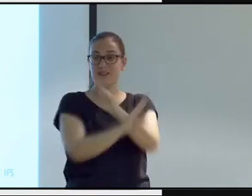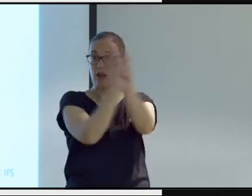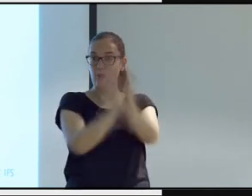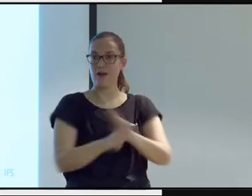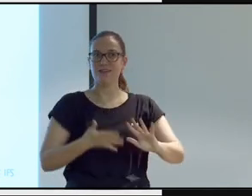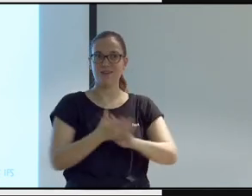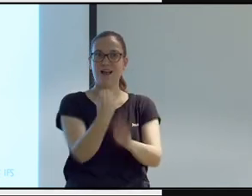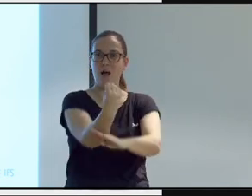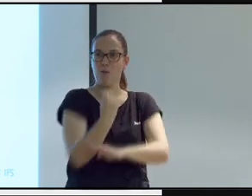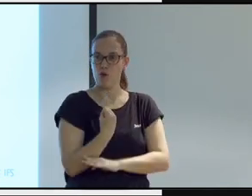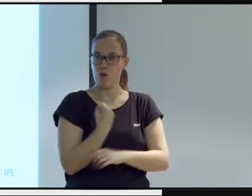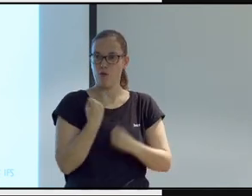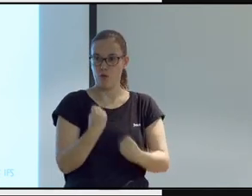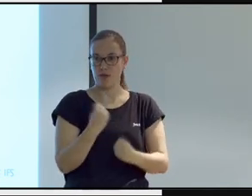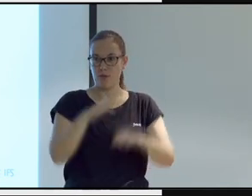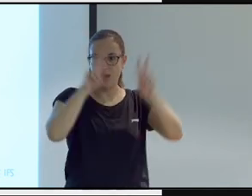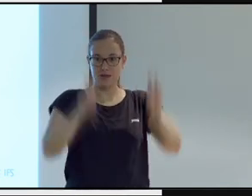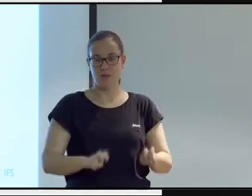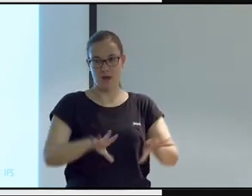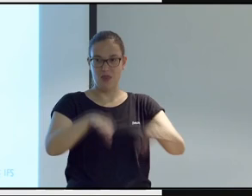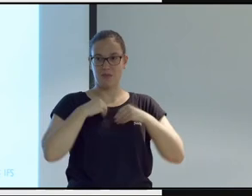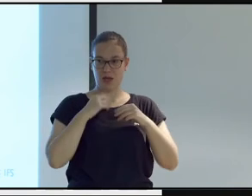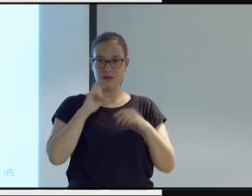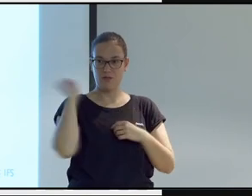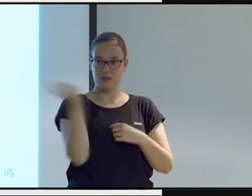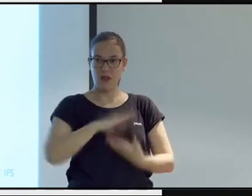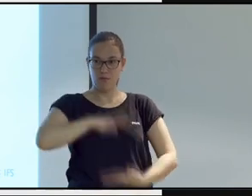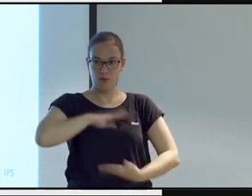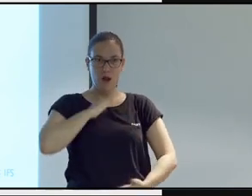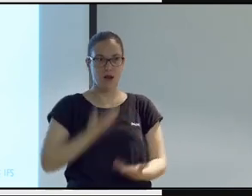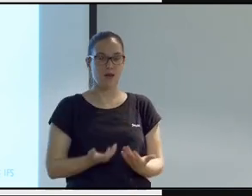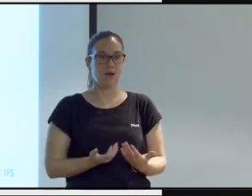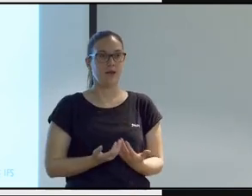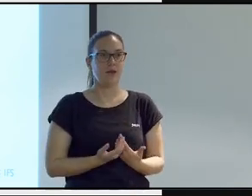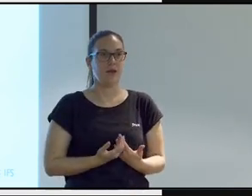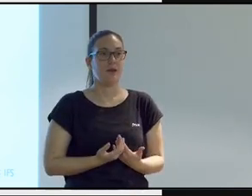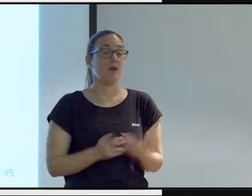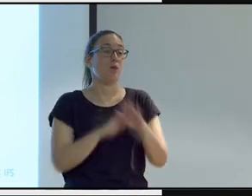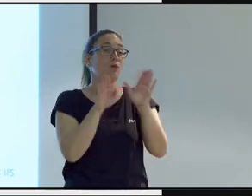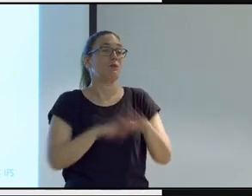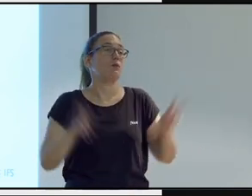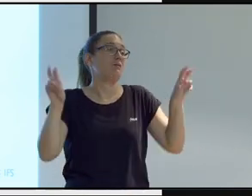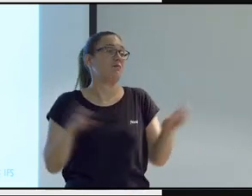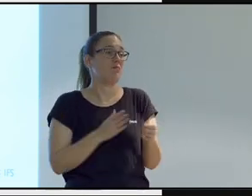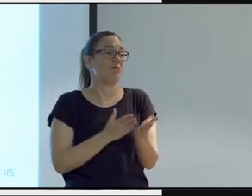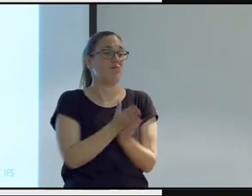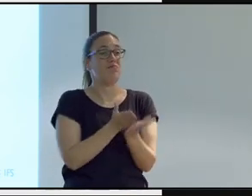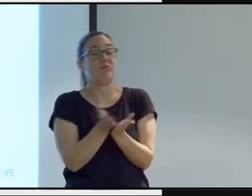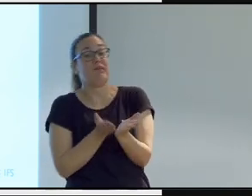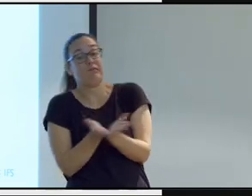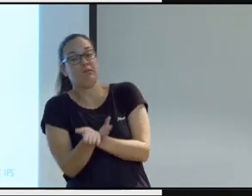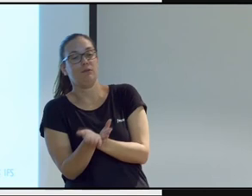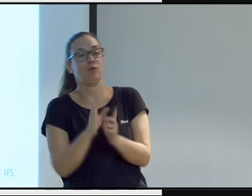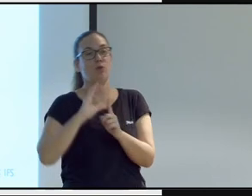our surroundings and our environments. And finally, as I say, we finished with the notion of the